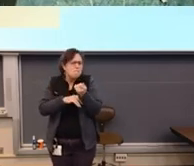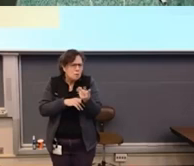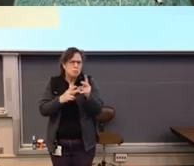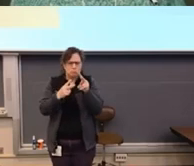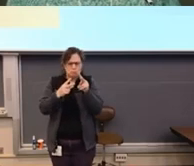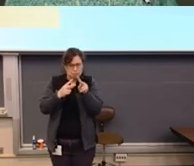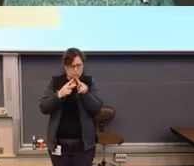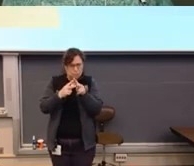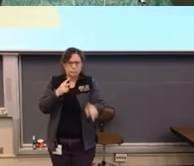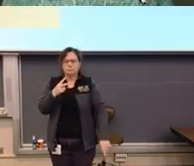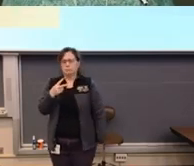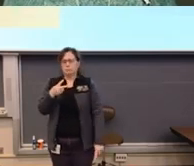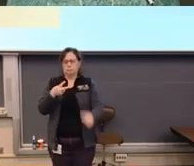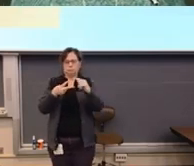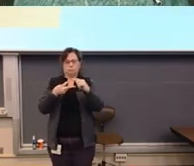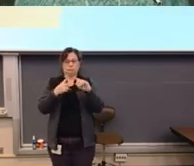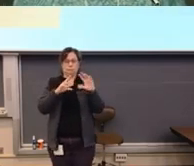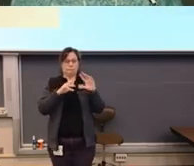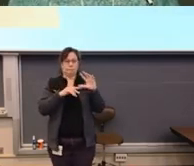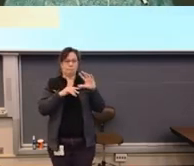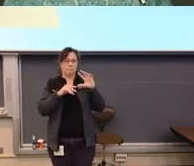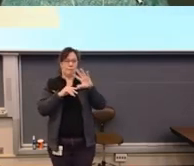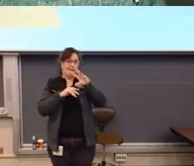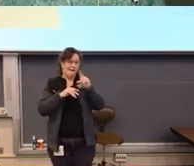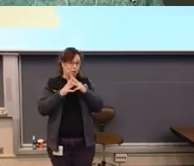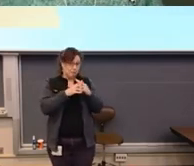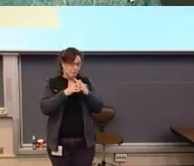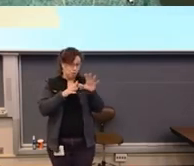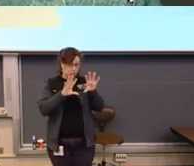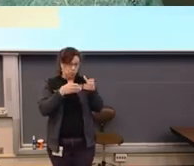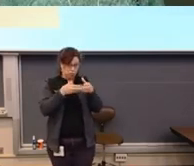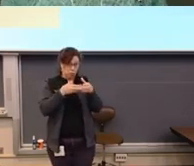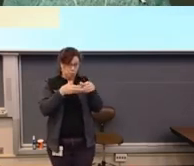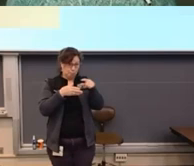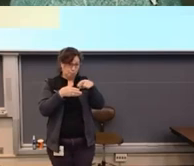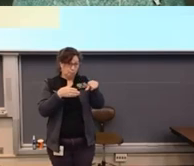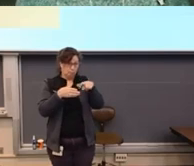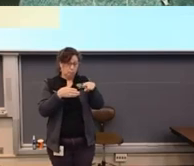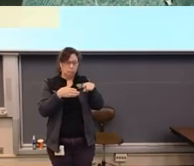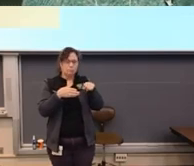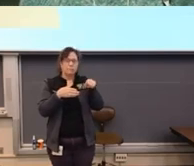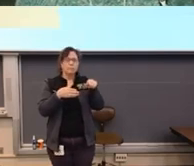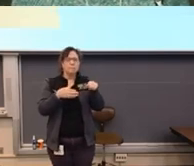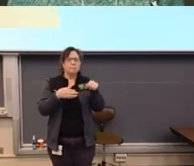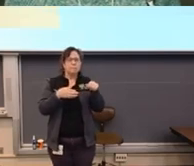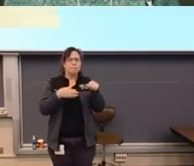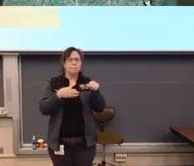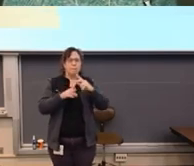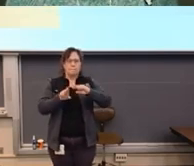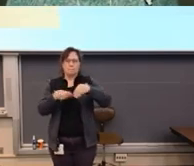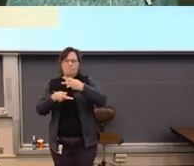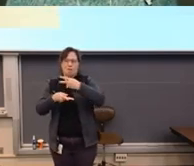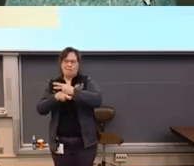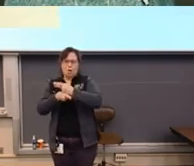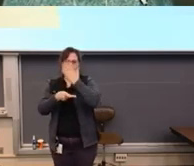them was that in a group of African-American family caregivers, they reported that they provide care to give